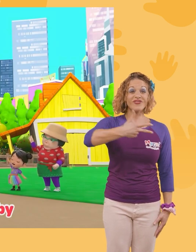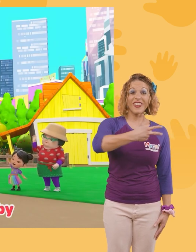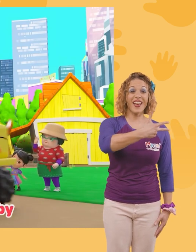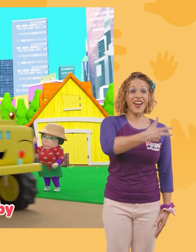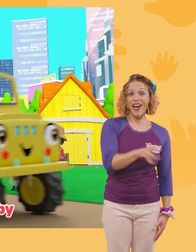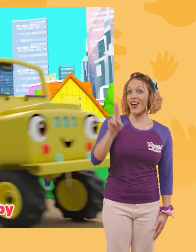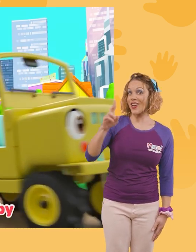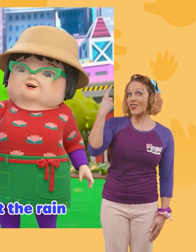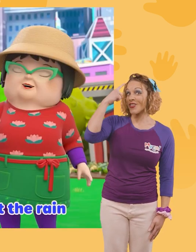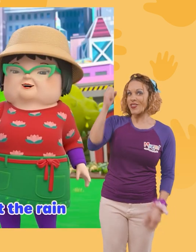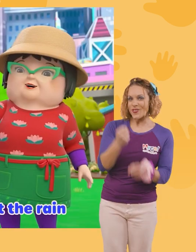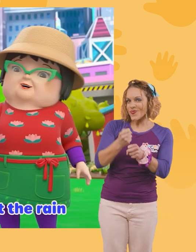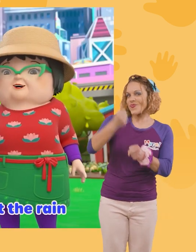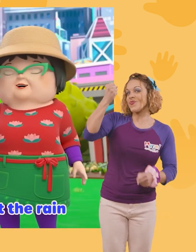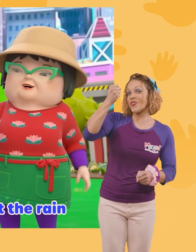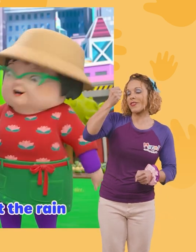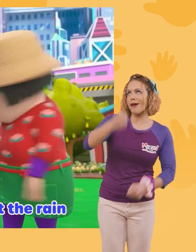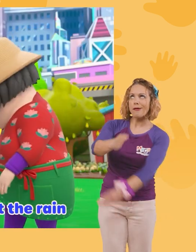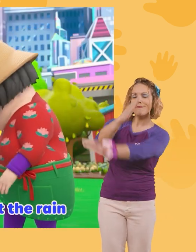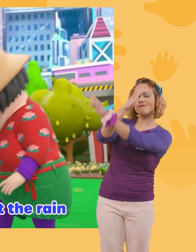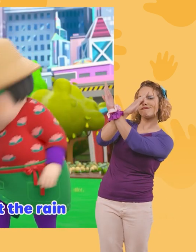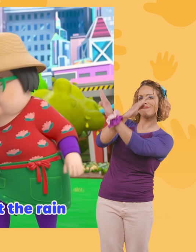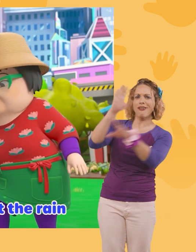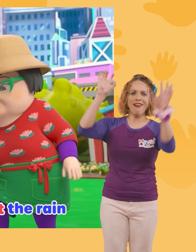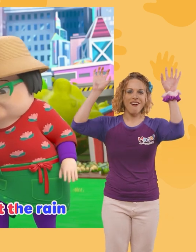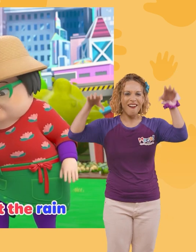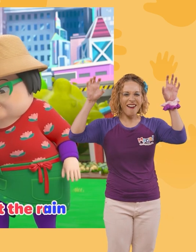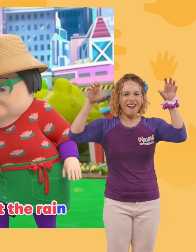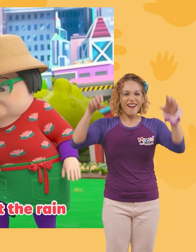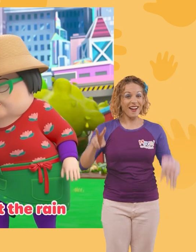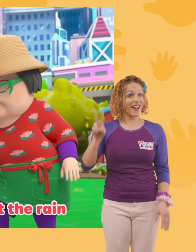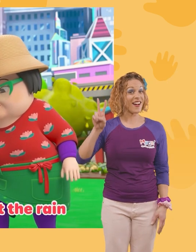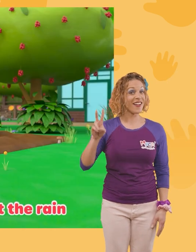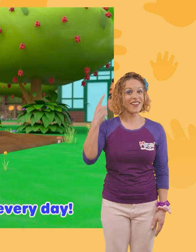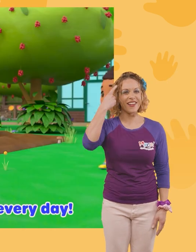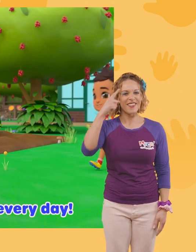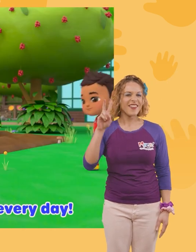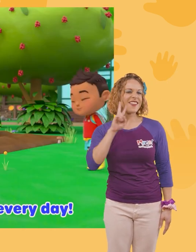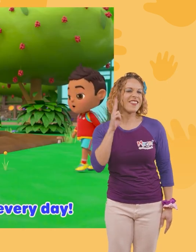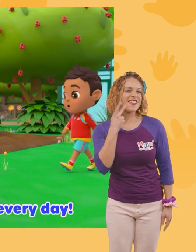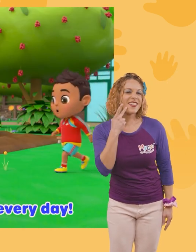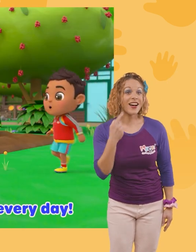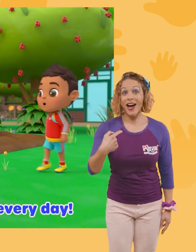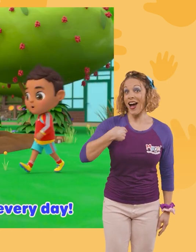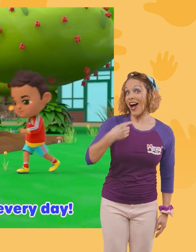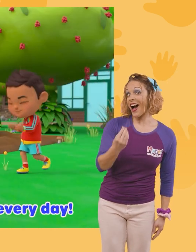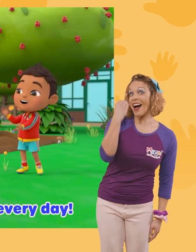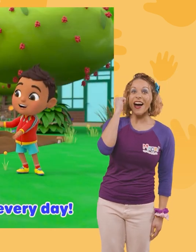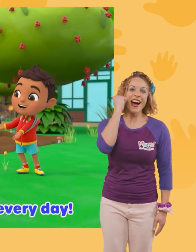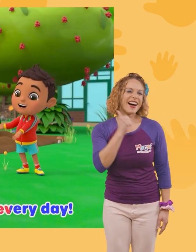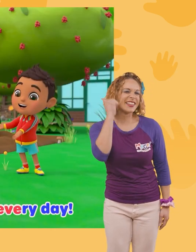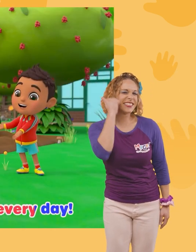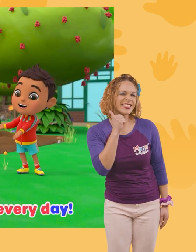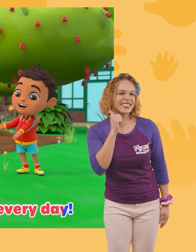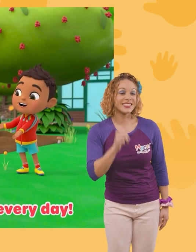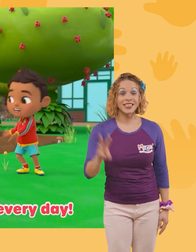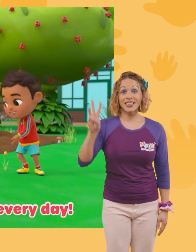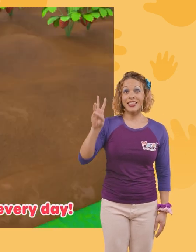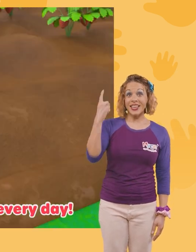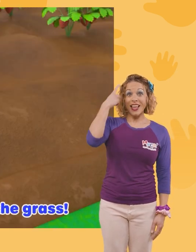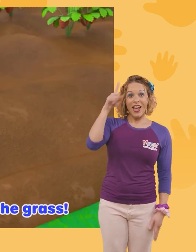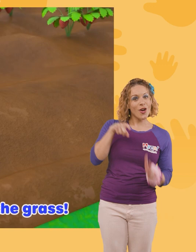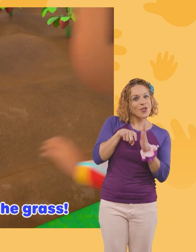driving by. U is for umbrella keeping out the rain. V is for vegetables I eat every